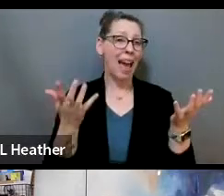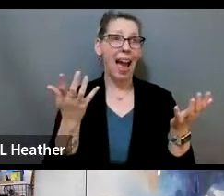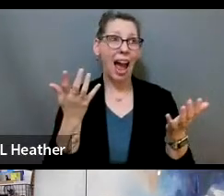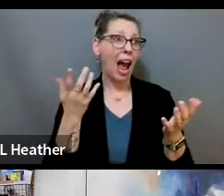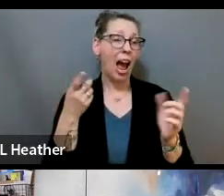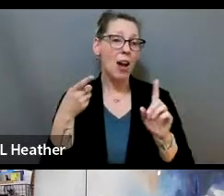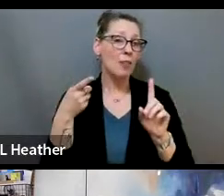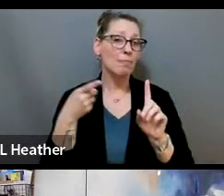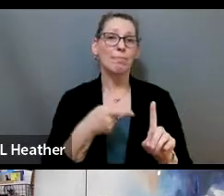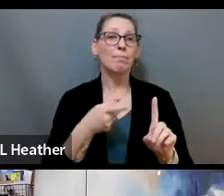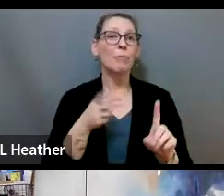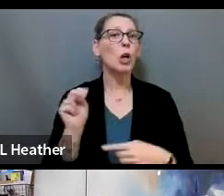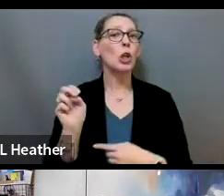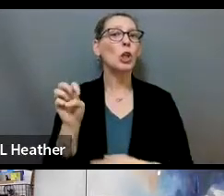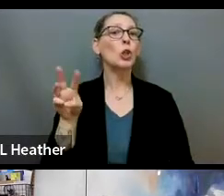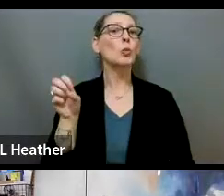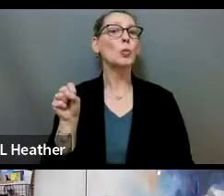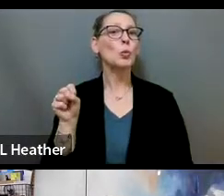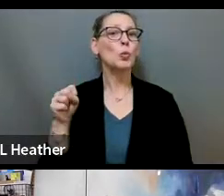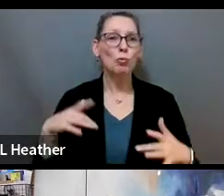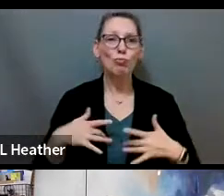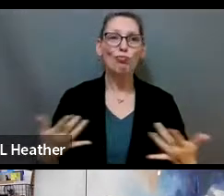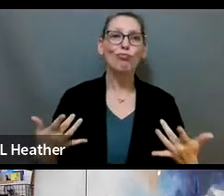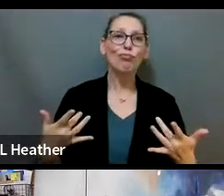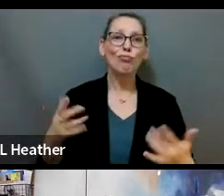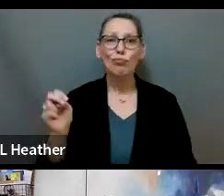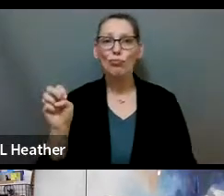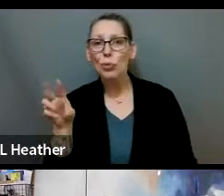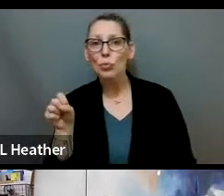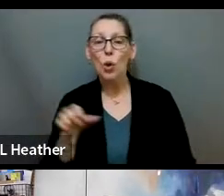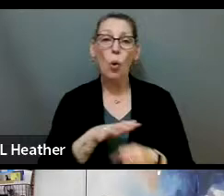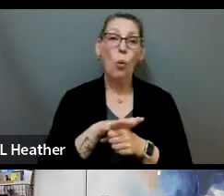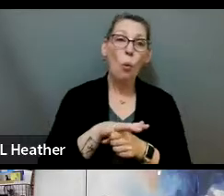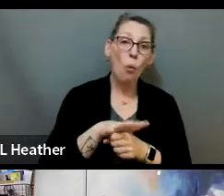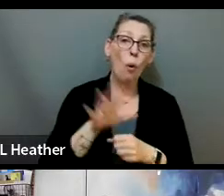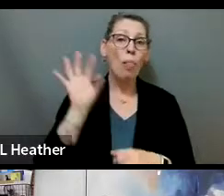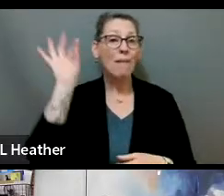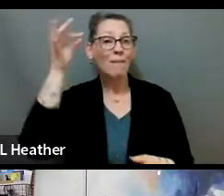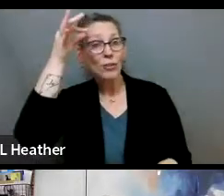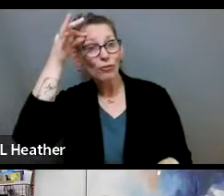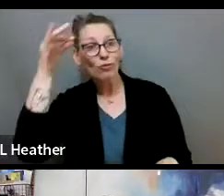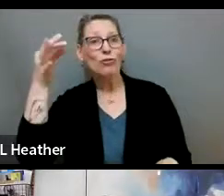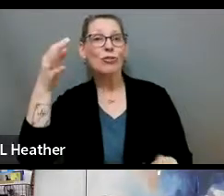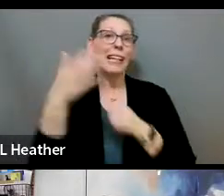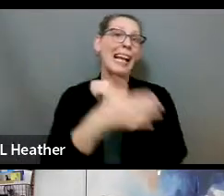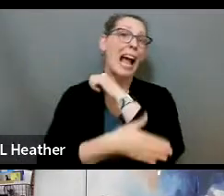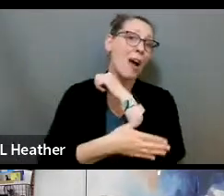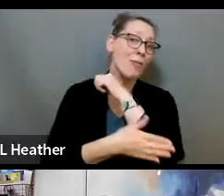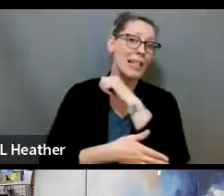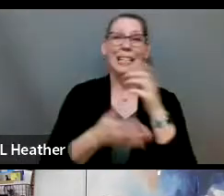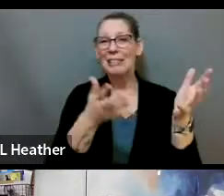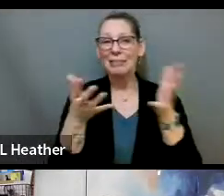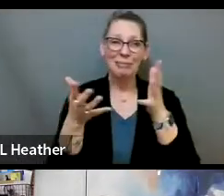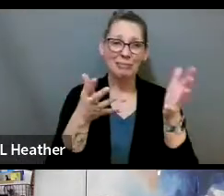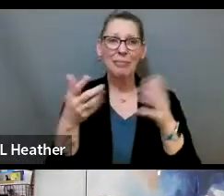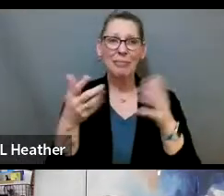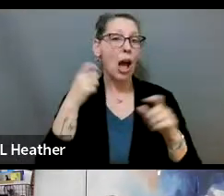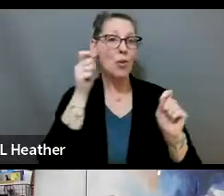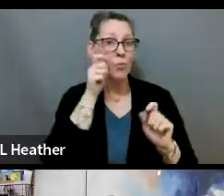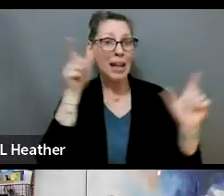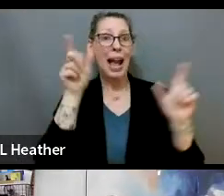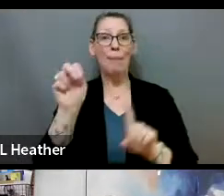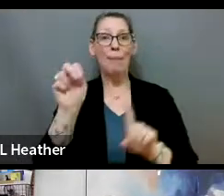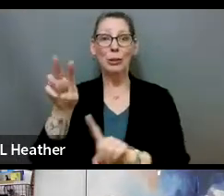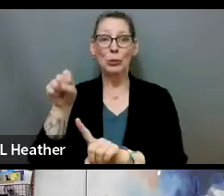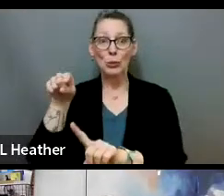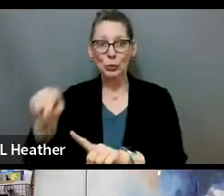of news, what's happening in the news, both locally, federally, and county. I wake up to the news and